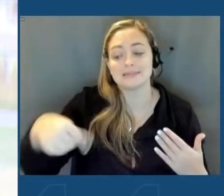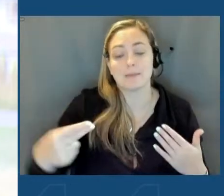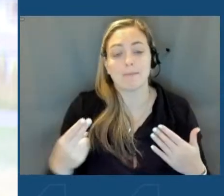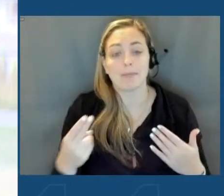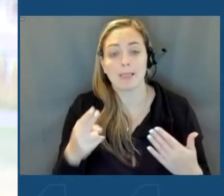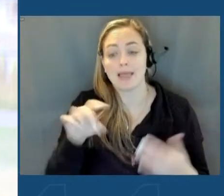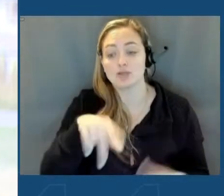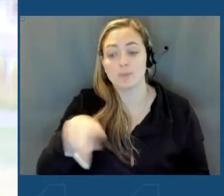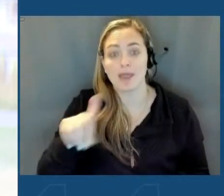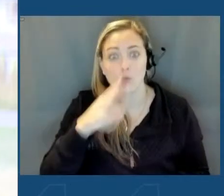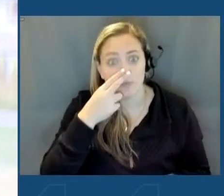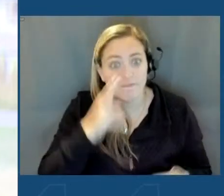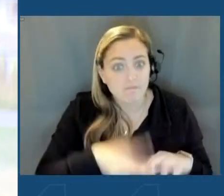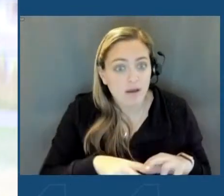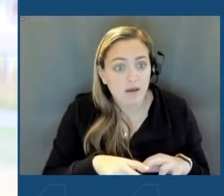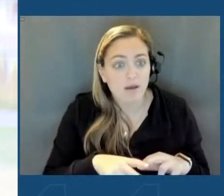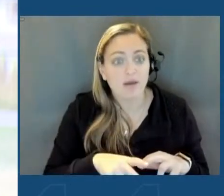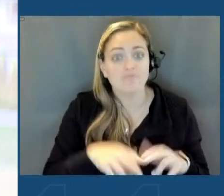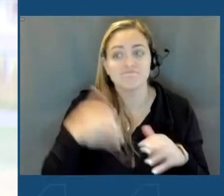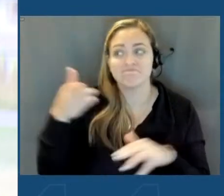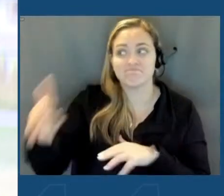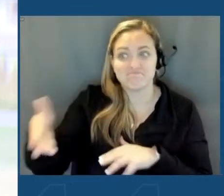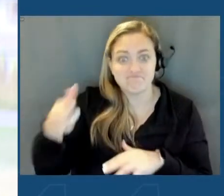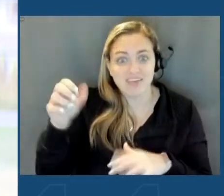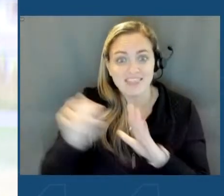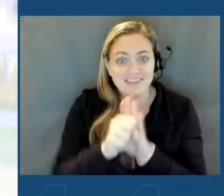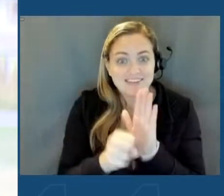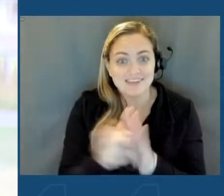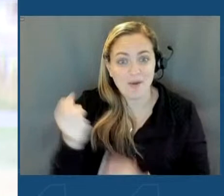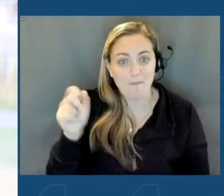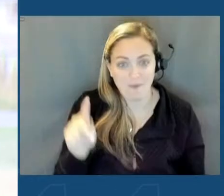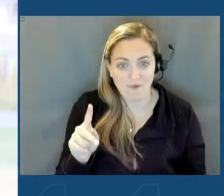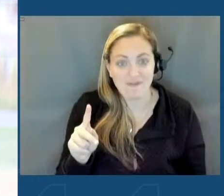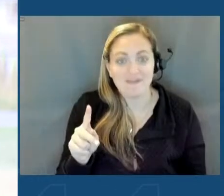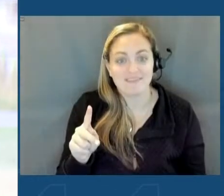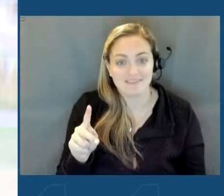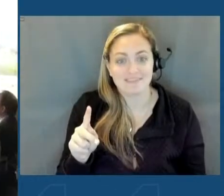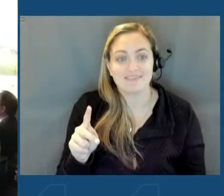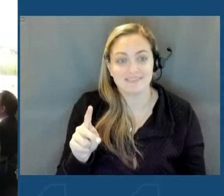big splash pad down at the state park.